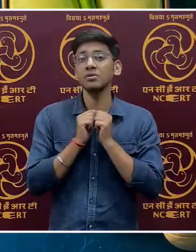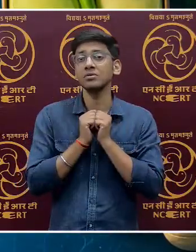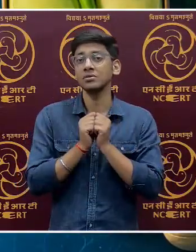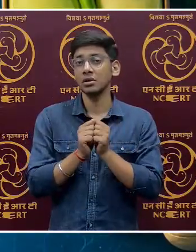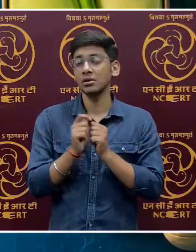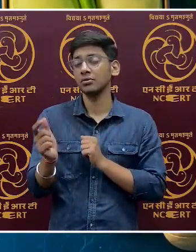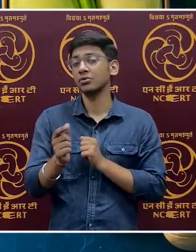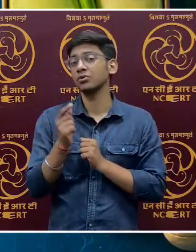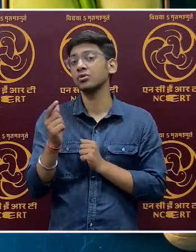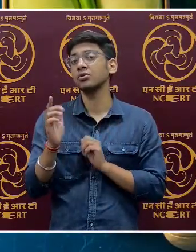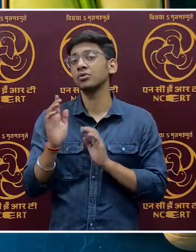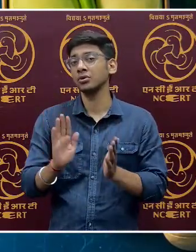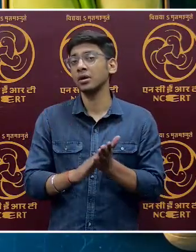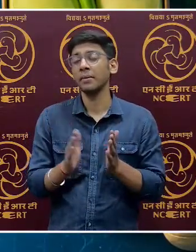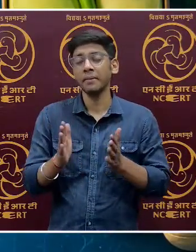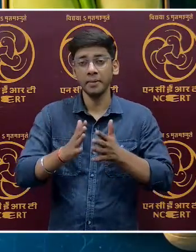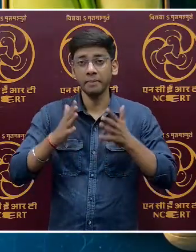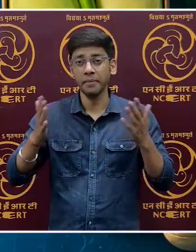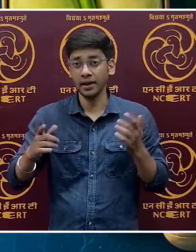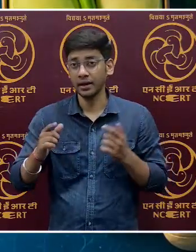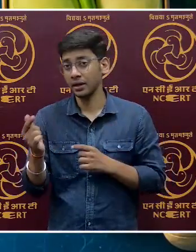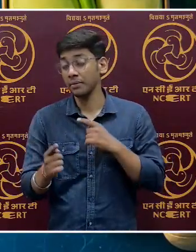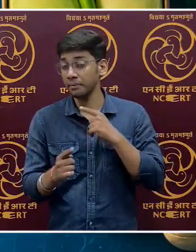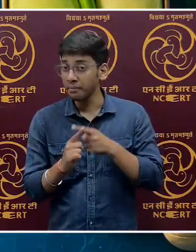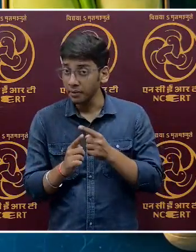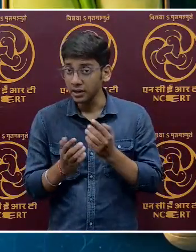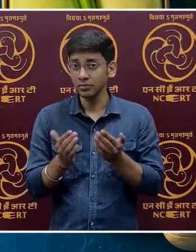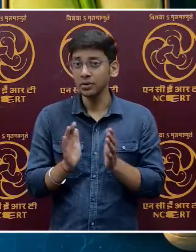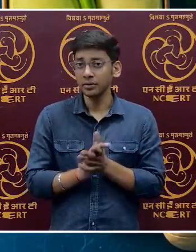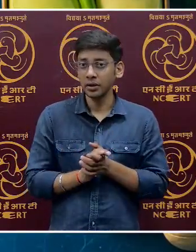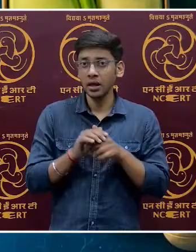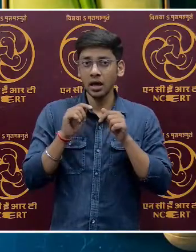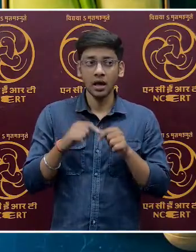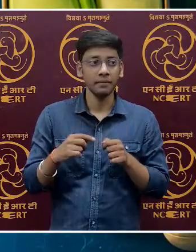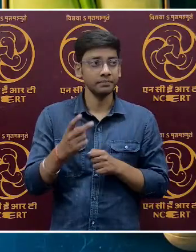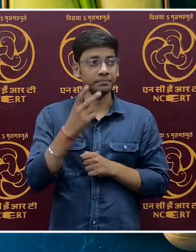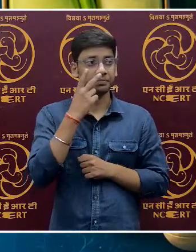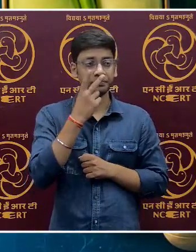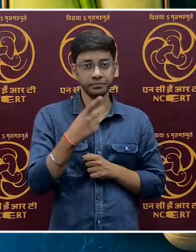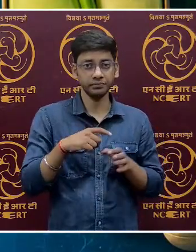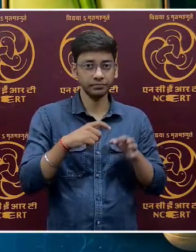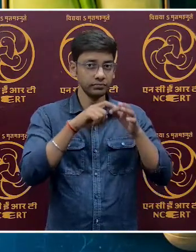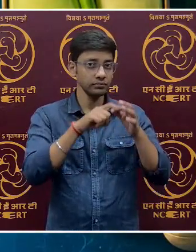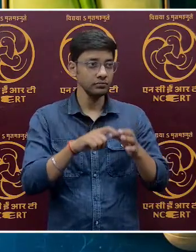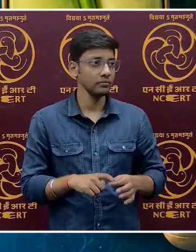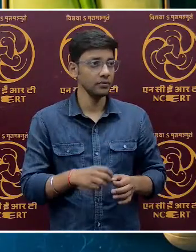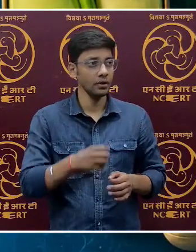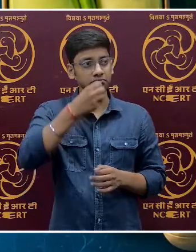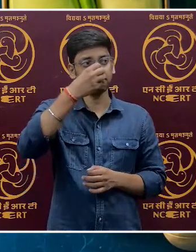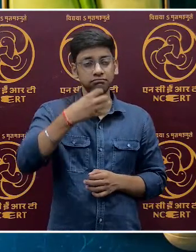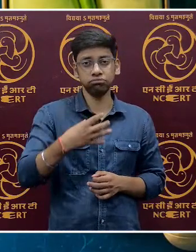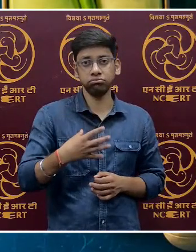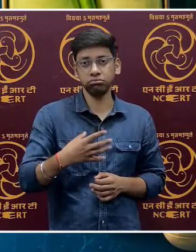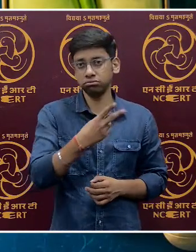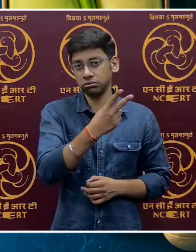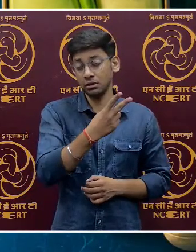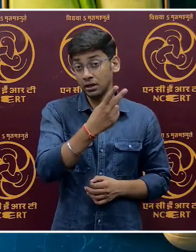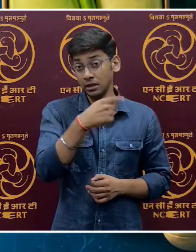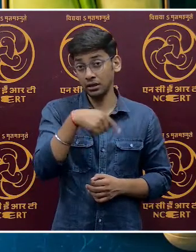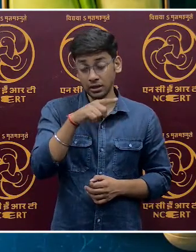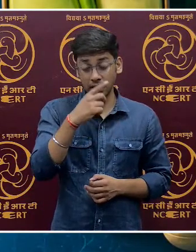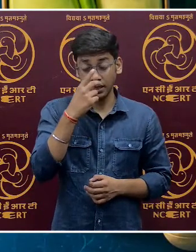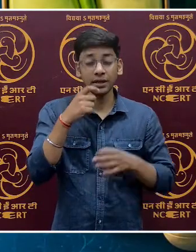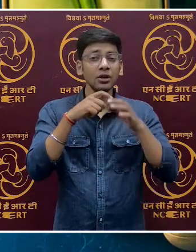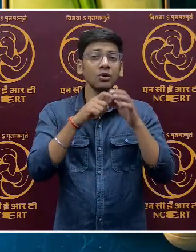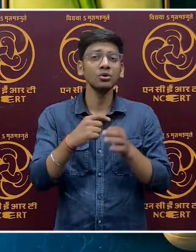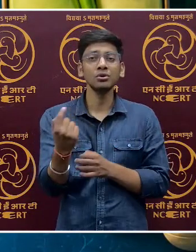to do it on the big screen as much as possible. And now you can see the questions are over here. And these questions are